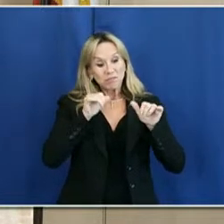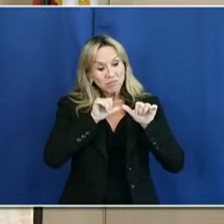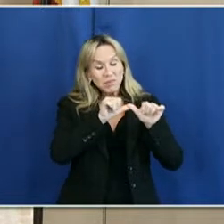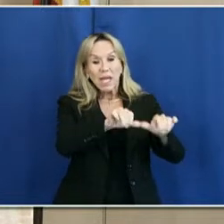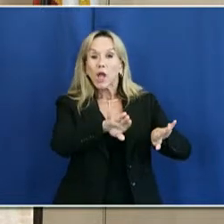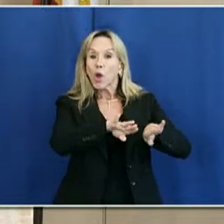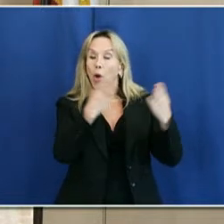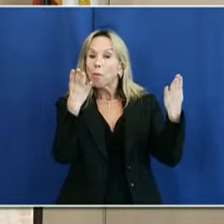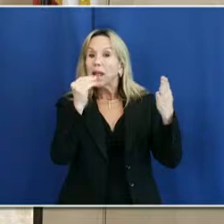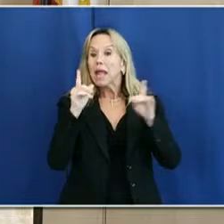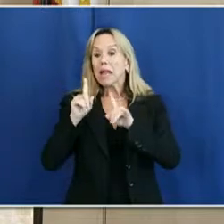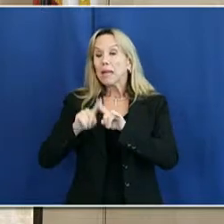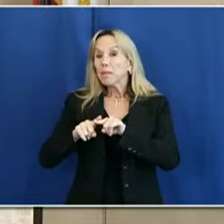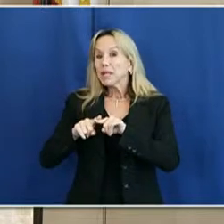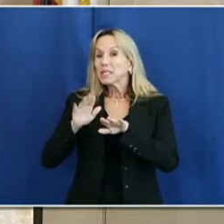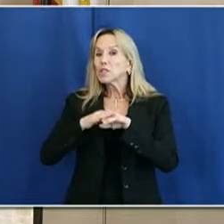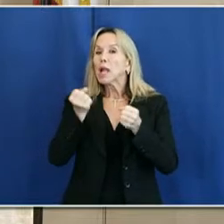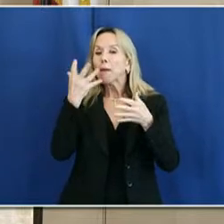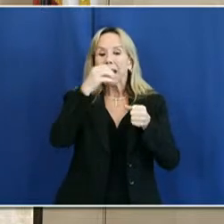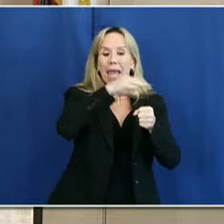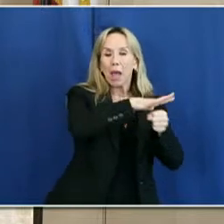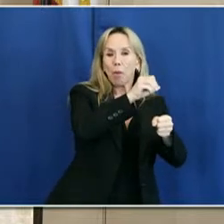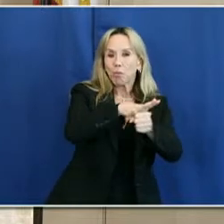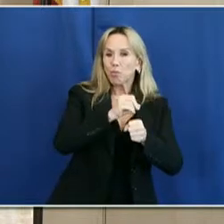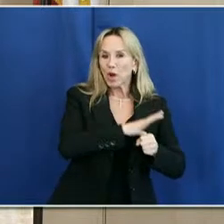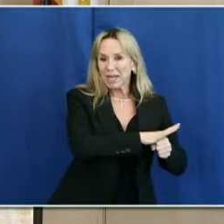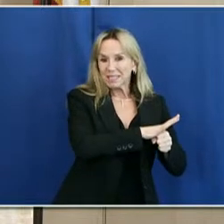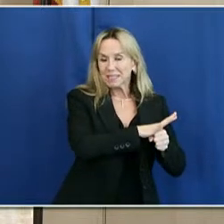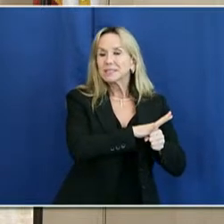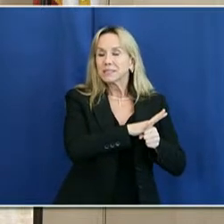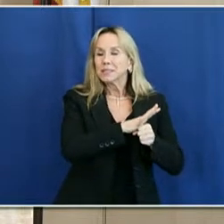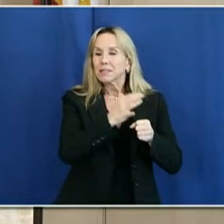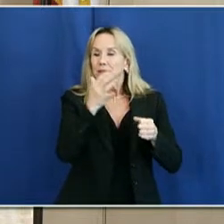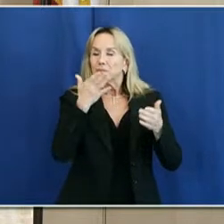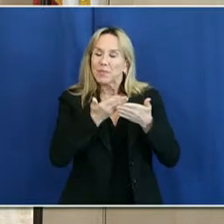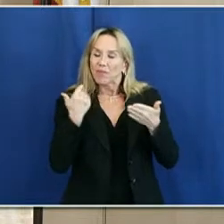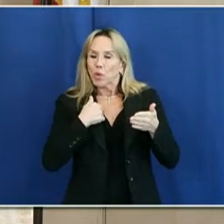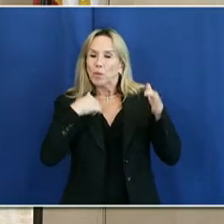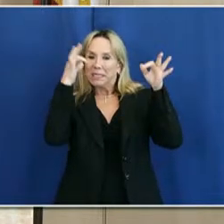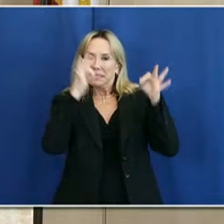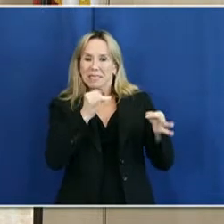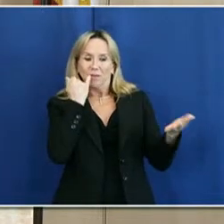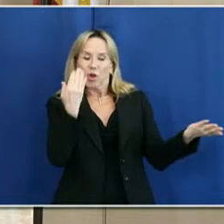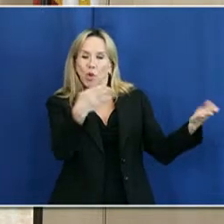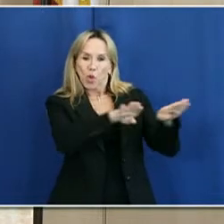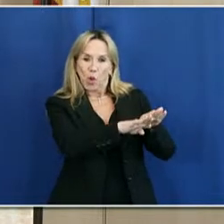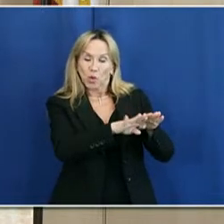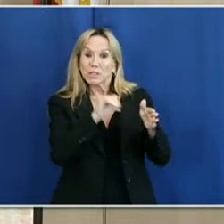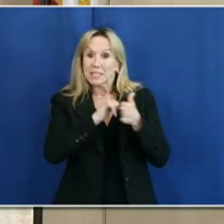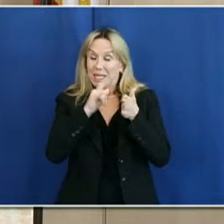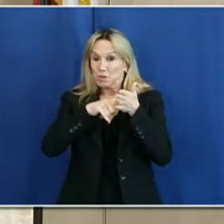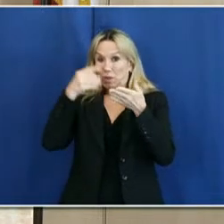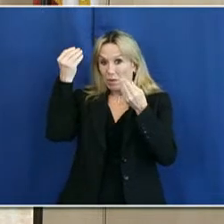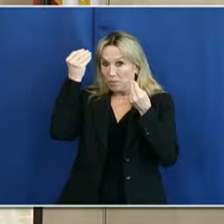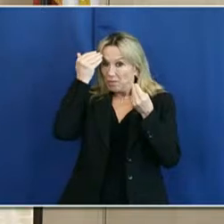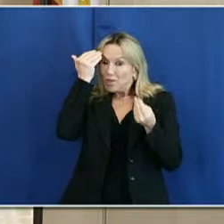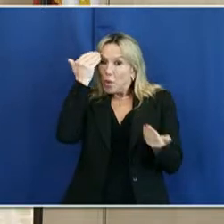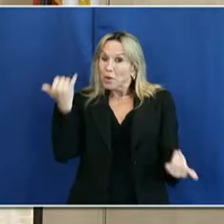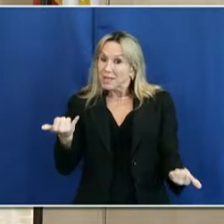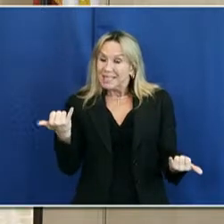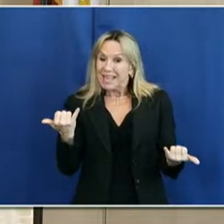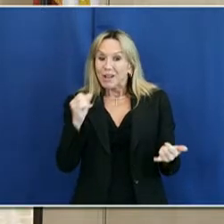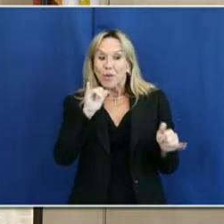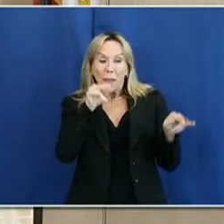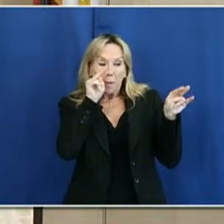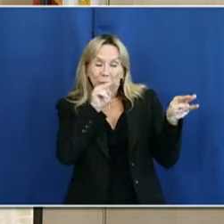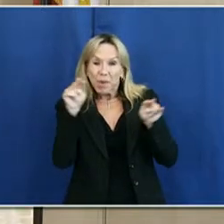be predicated on outbreaks. So that's what we know today. But in terms of, because the monitoring